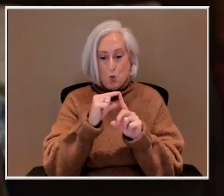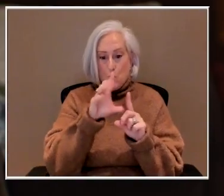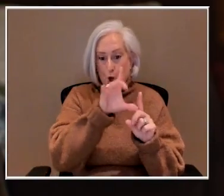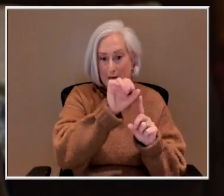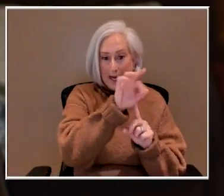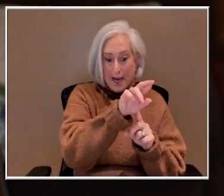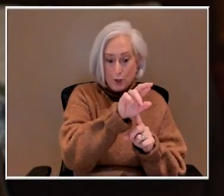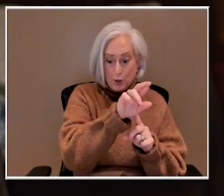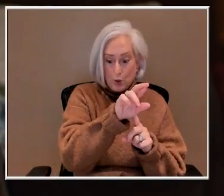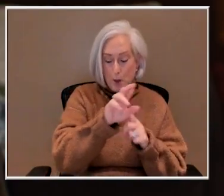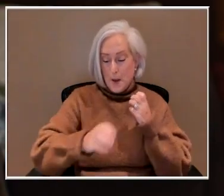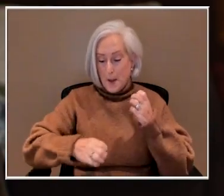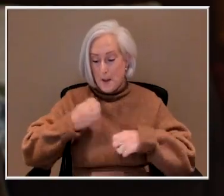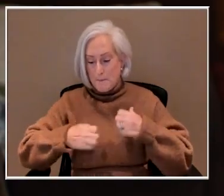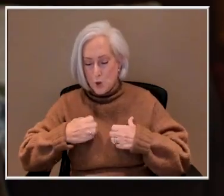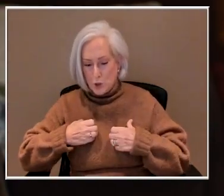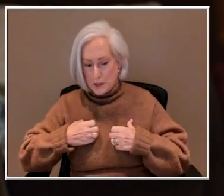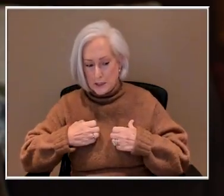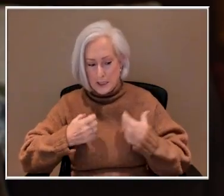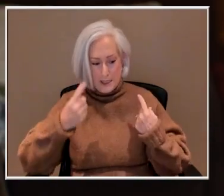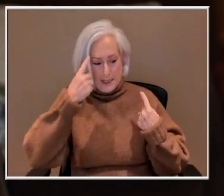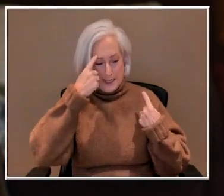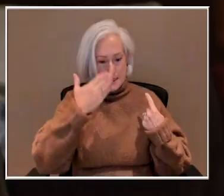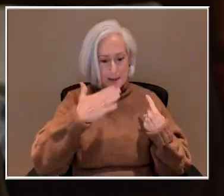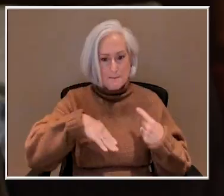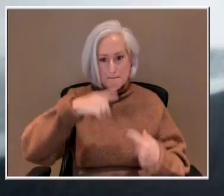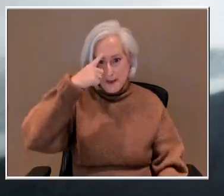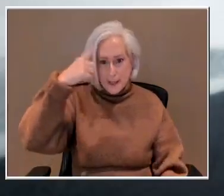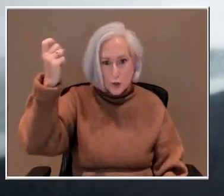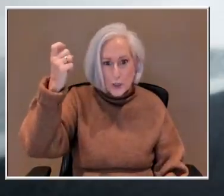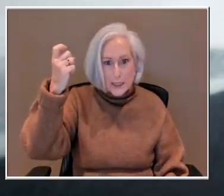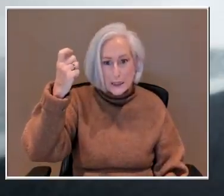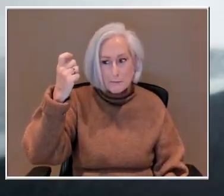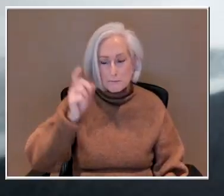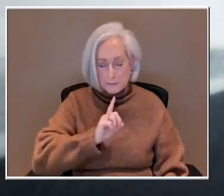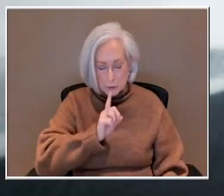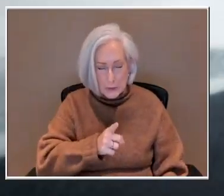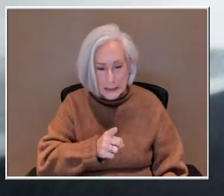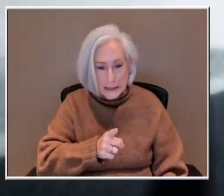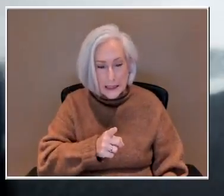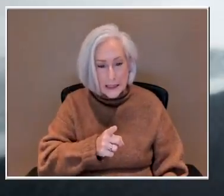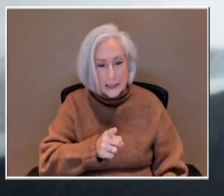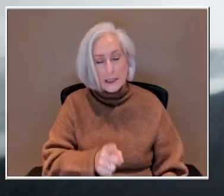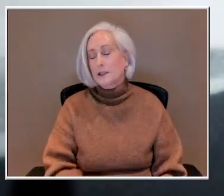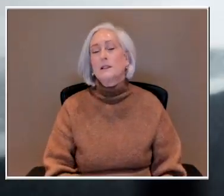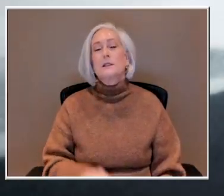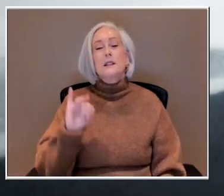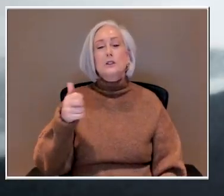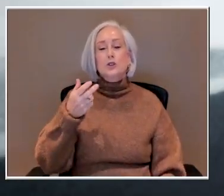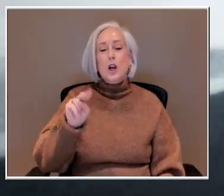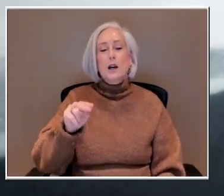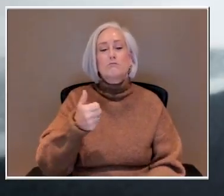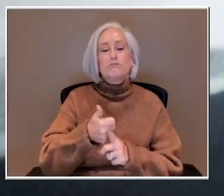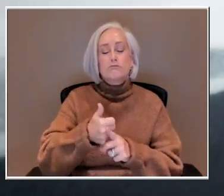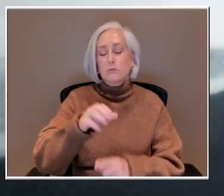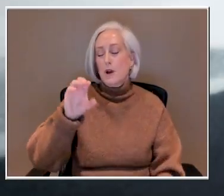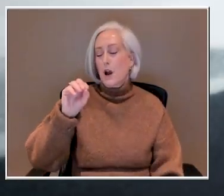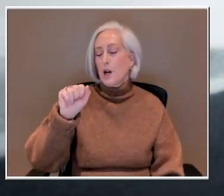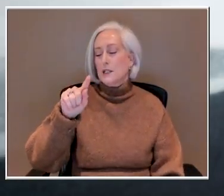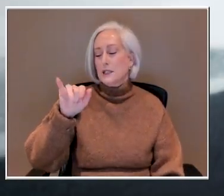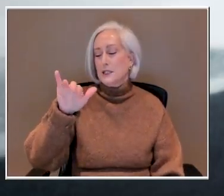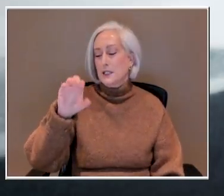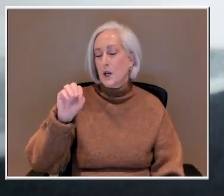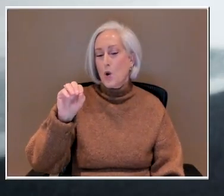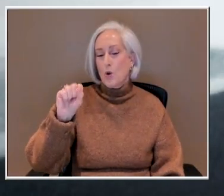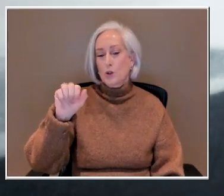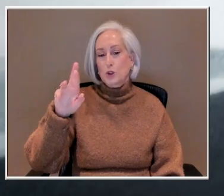this a dream or is this a nightmare? Is this real? John was diagnosed with osteosarcoma, a type of bone